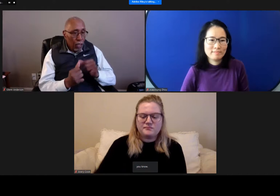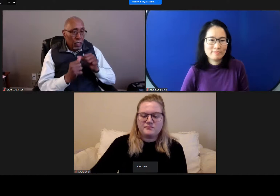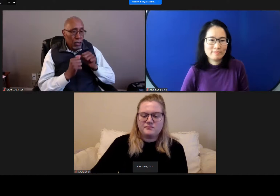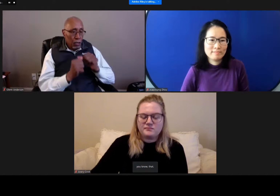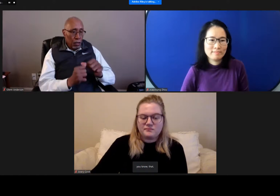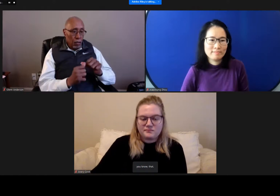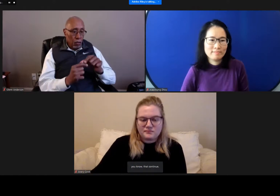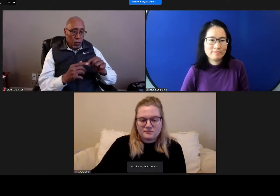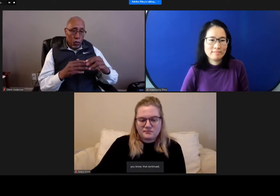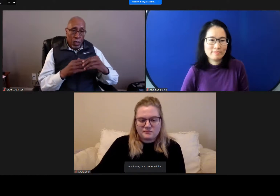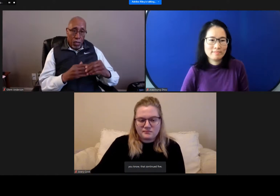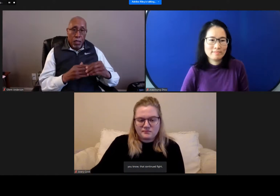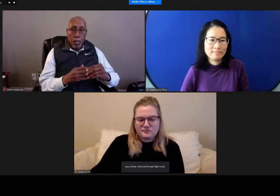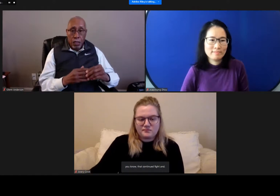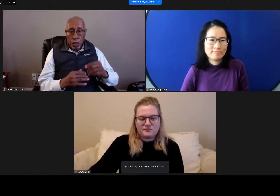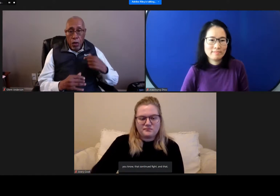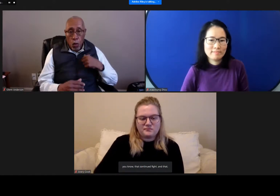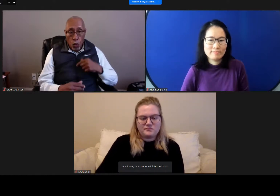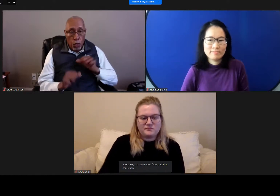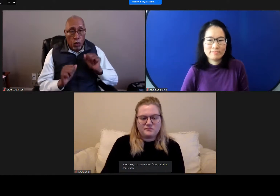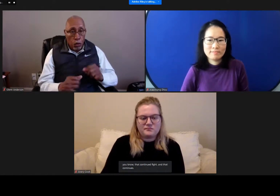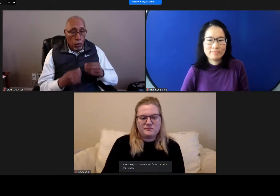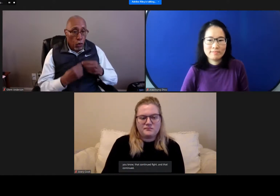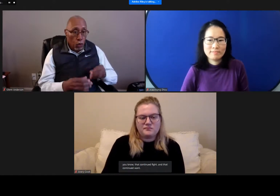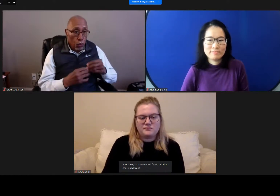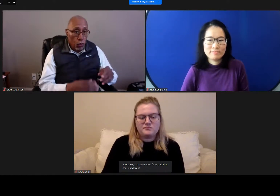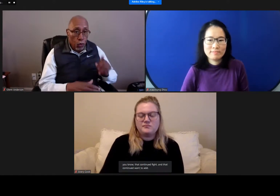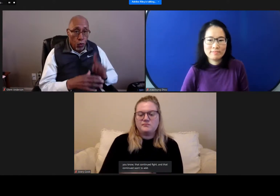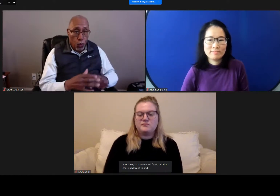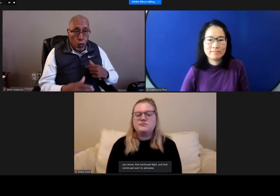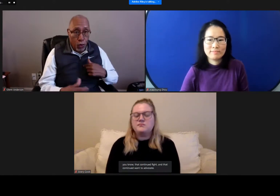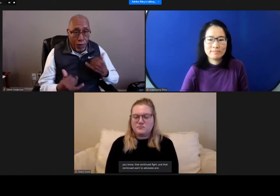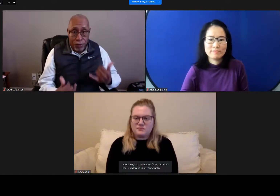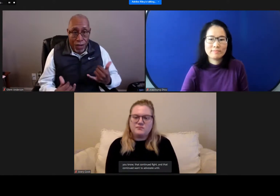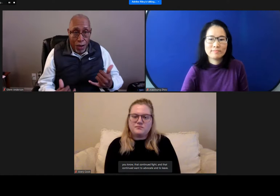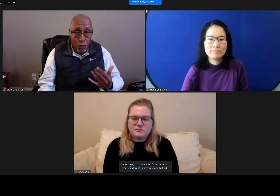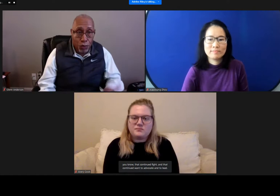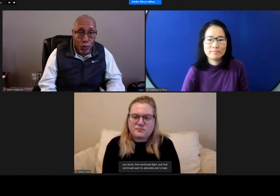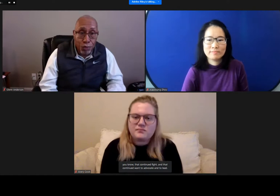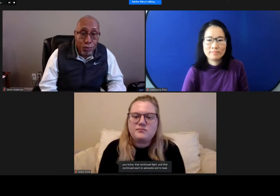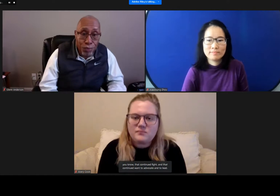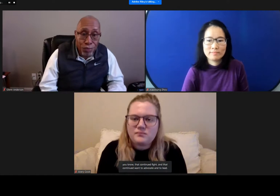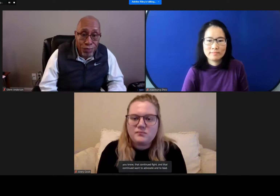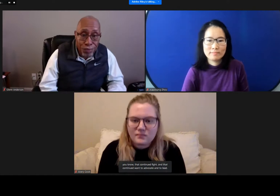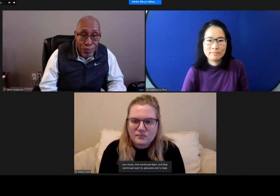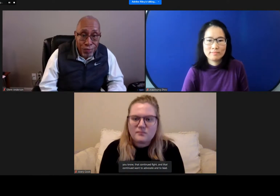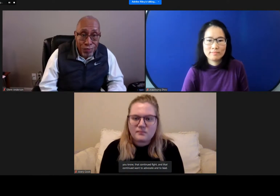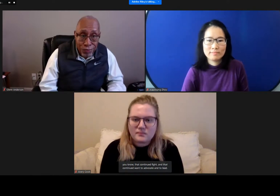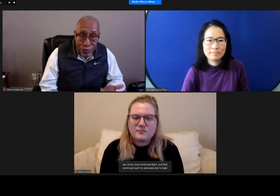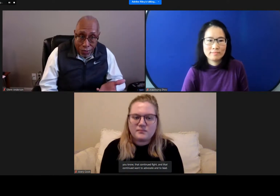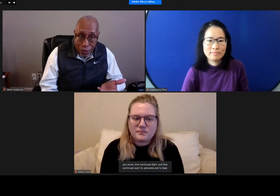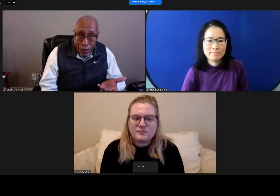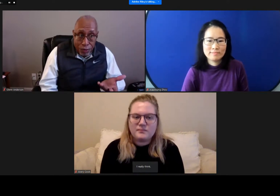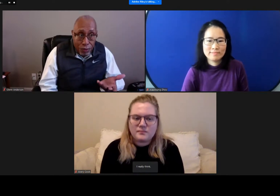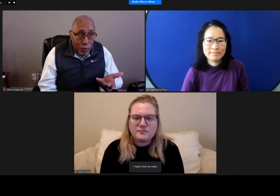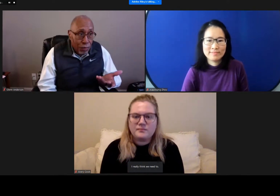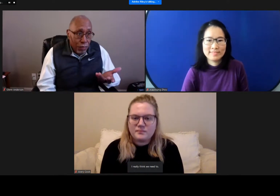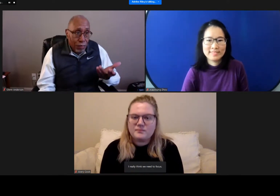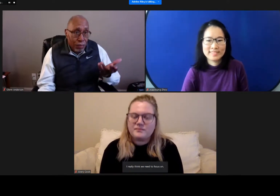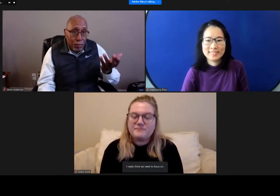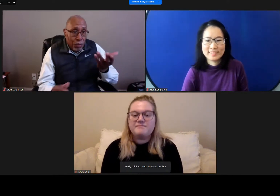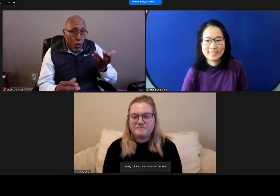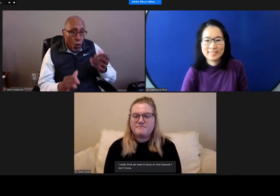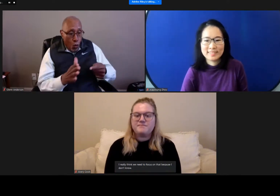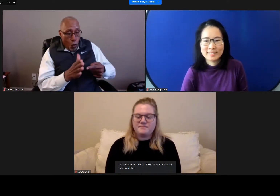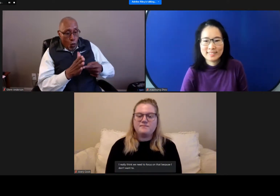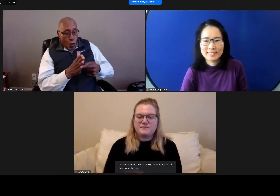that continued fight and that continued want to advocate and to lead, I really think we need to focus on that,